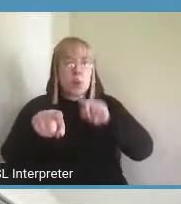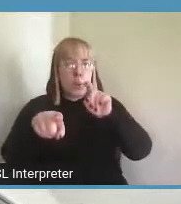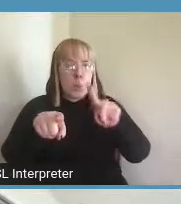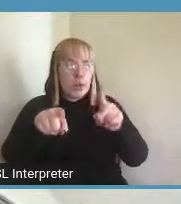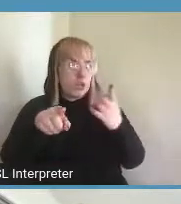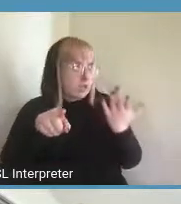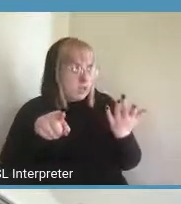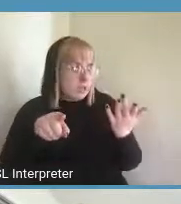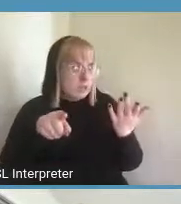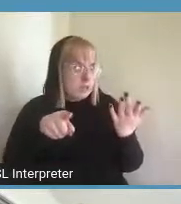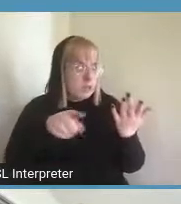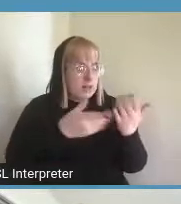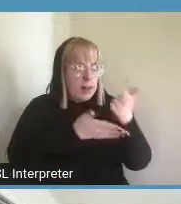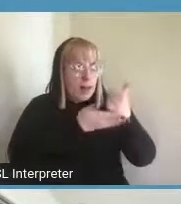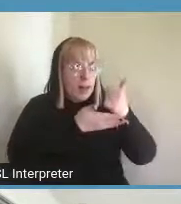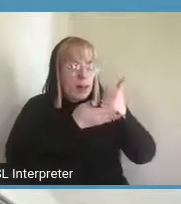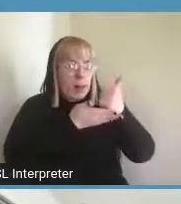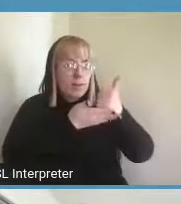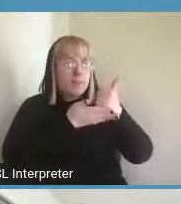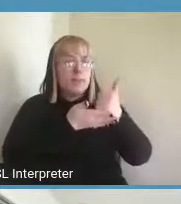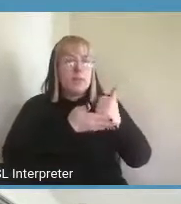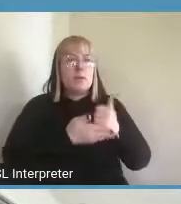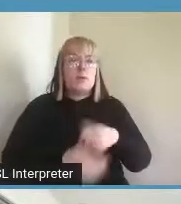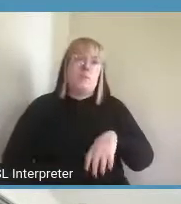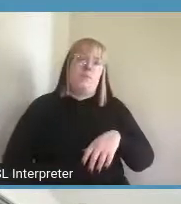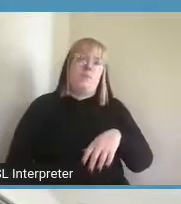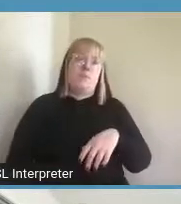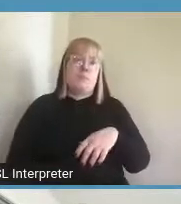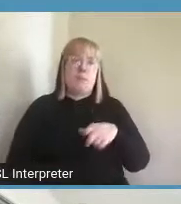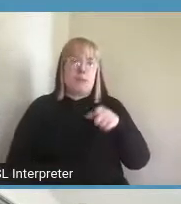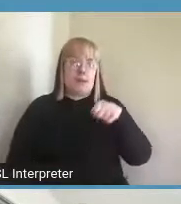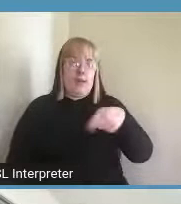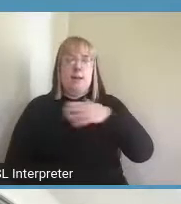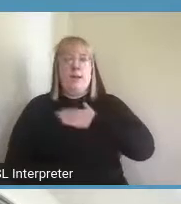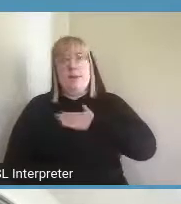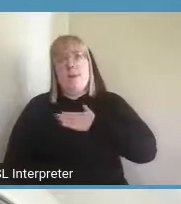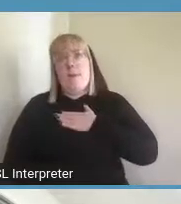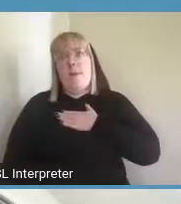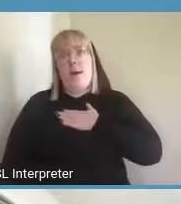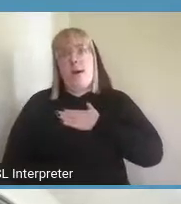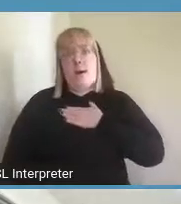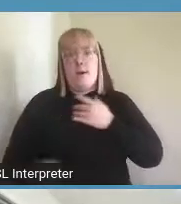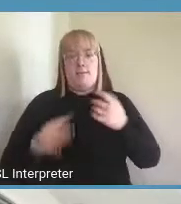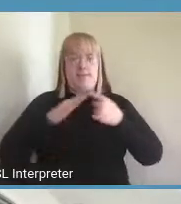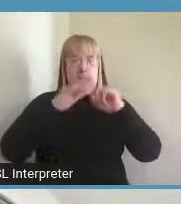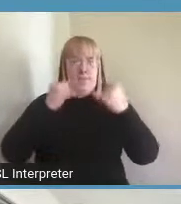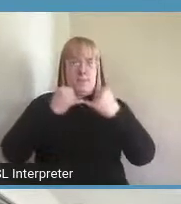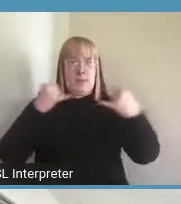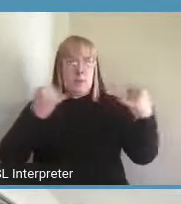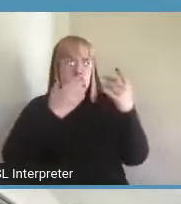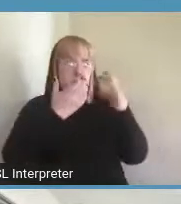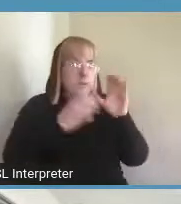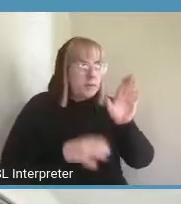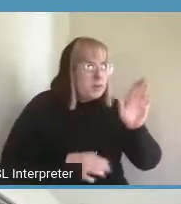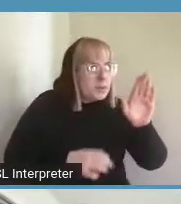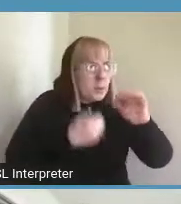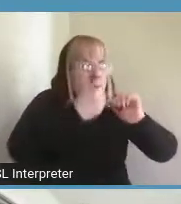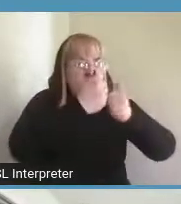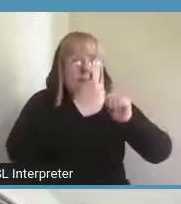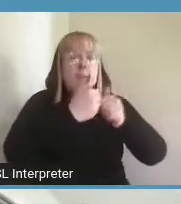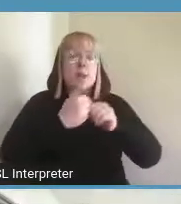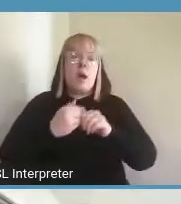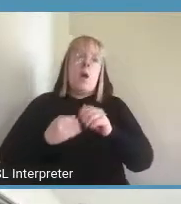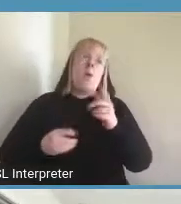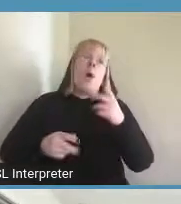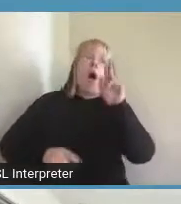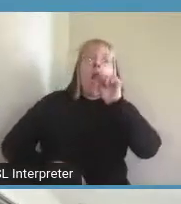you? Or you could even say, this is my baseline. How does this compare to what you're doing? It's a really great community